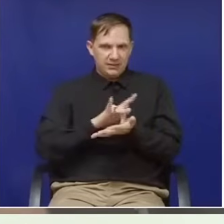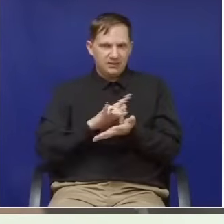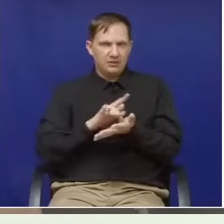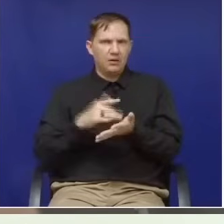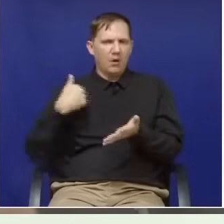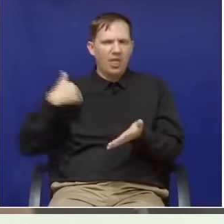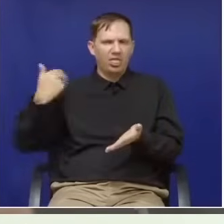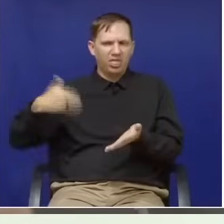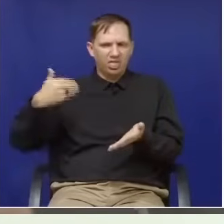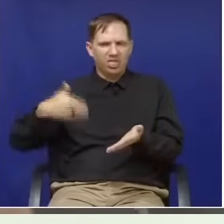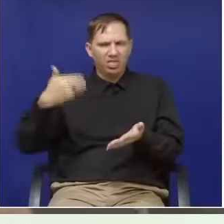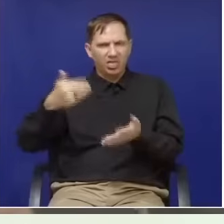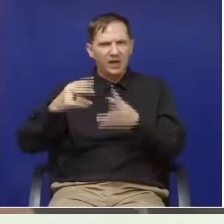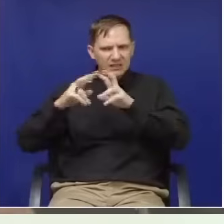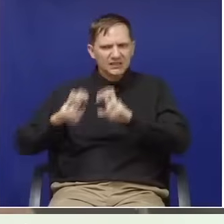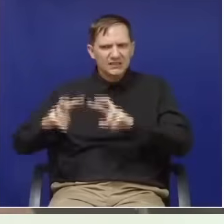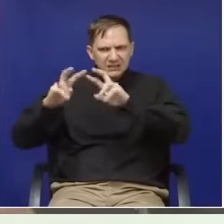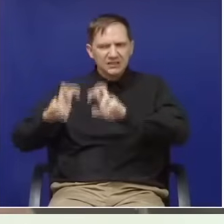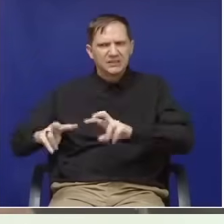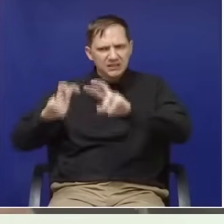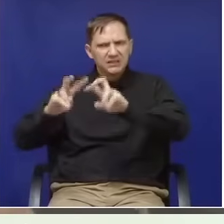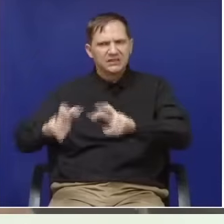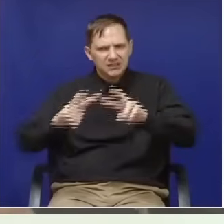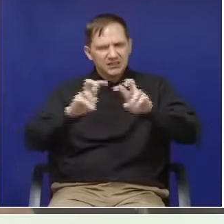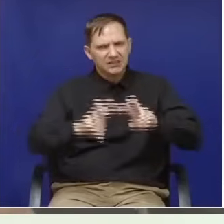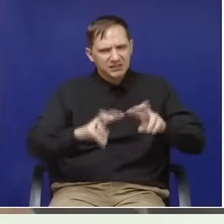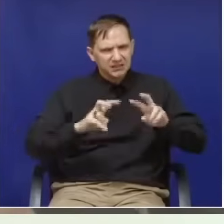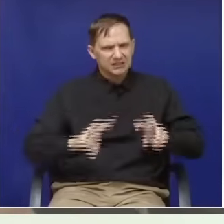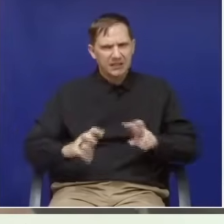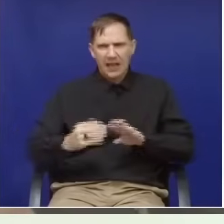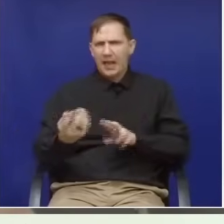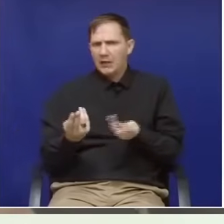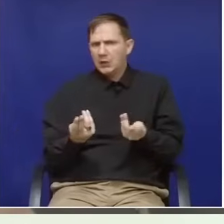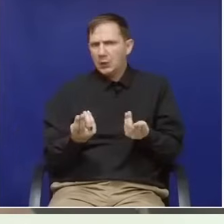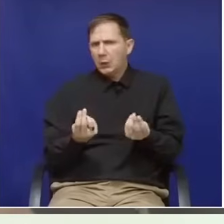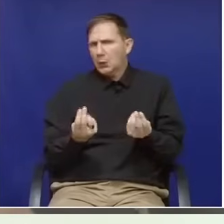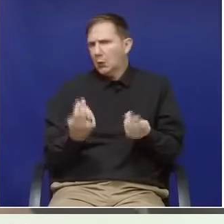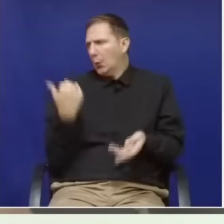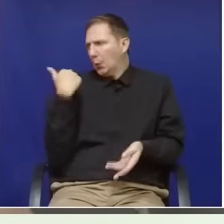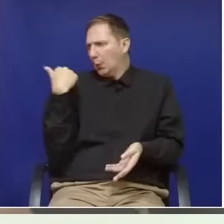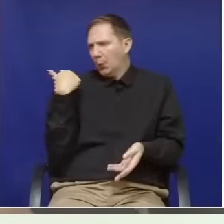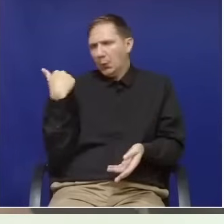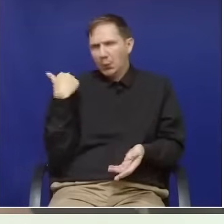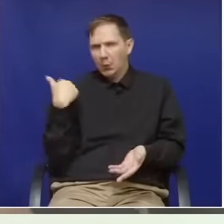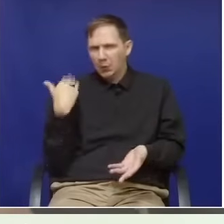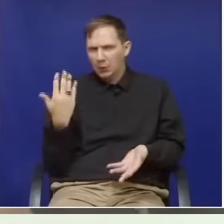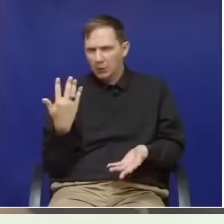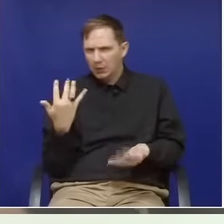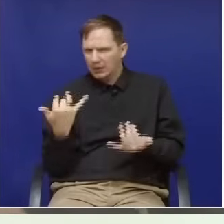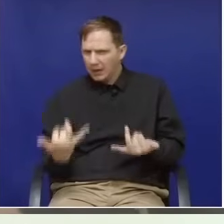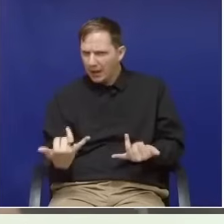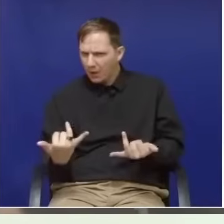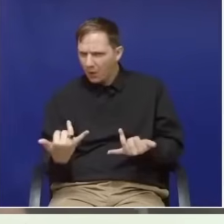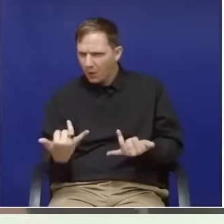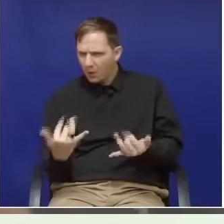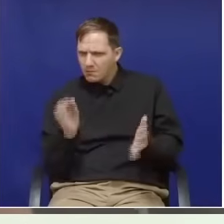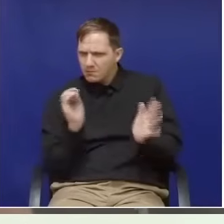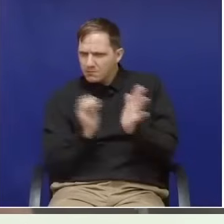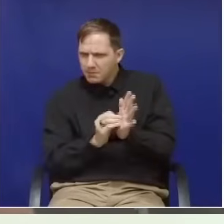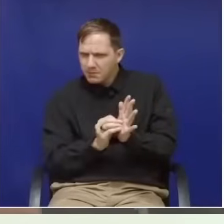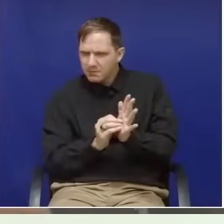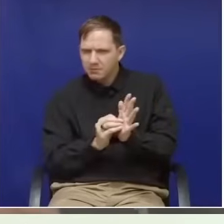ongoing internal investigation and are relatively recent rather than prolonged, what measures has been put in place to